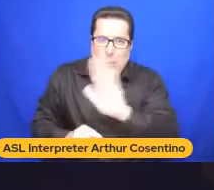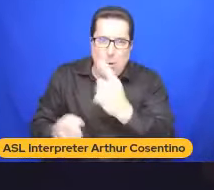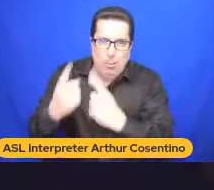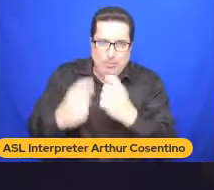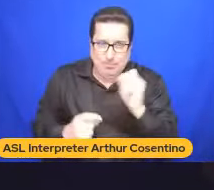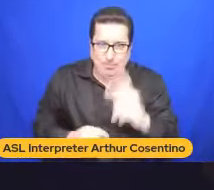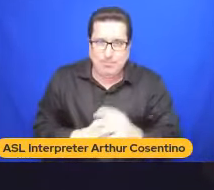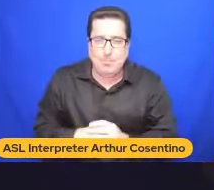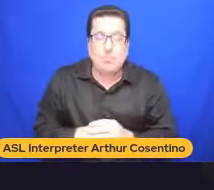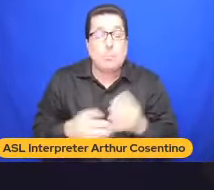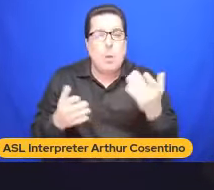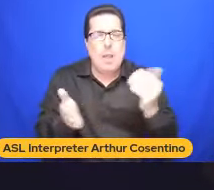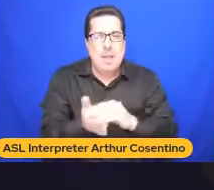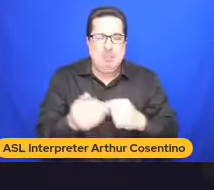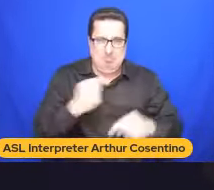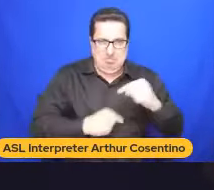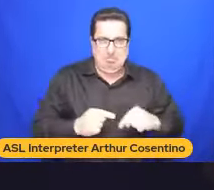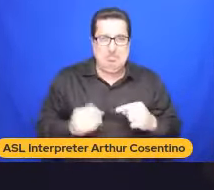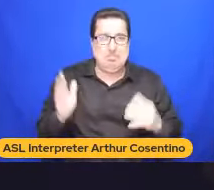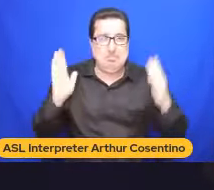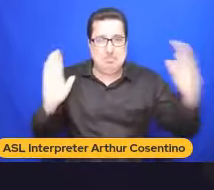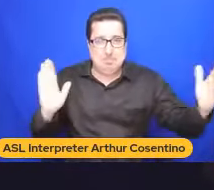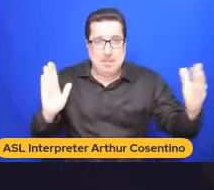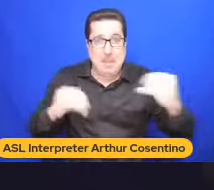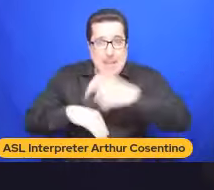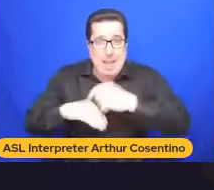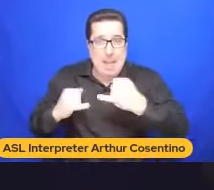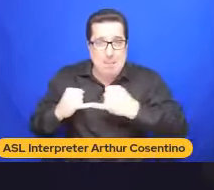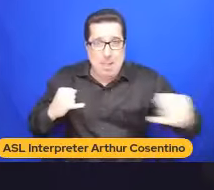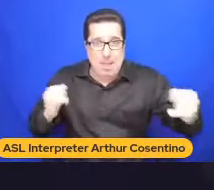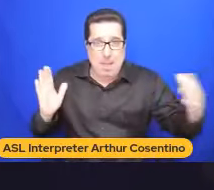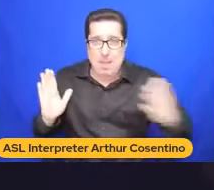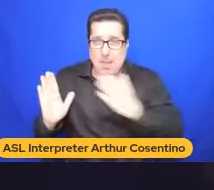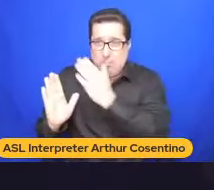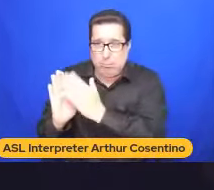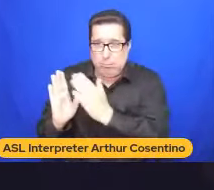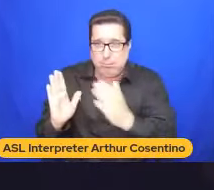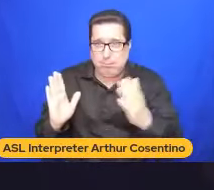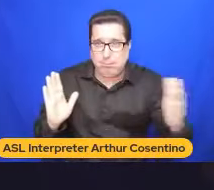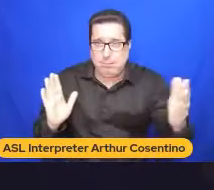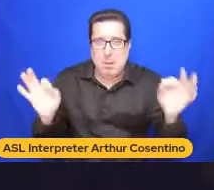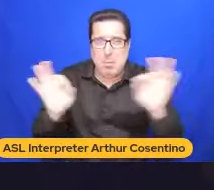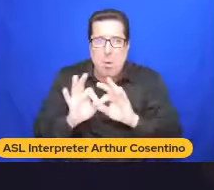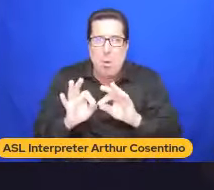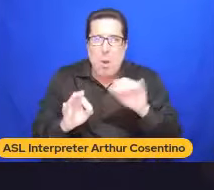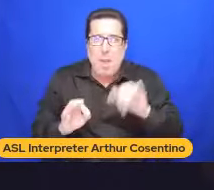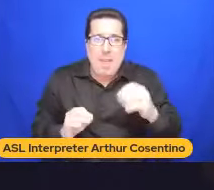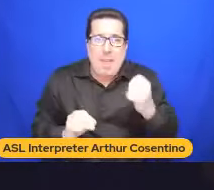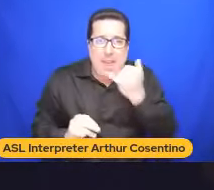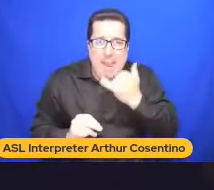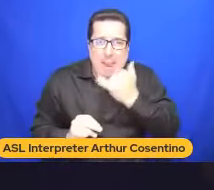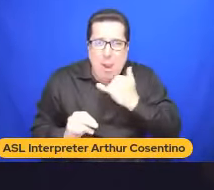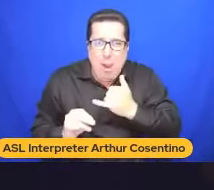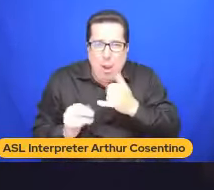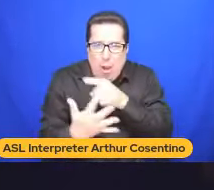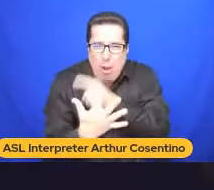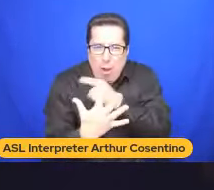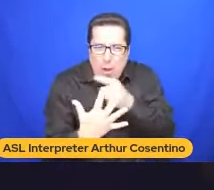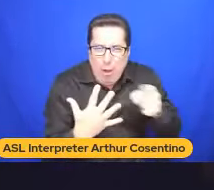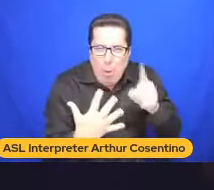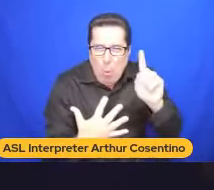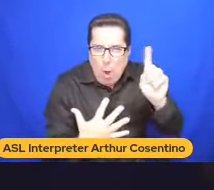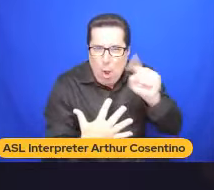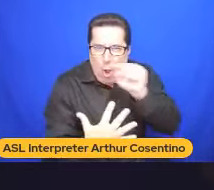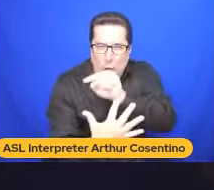matters. Now, when we go to chop up an error like that, there are these components we'd really like to answer almost